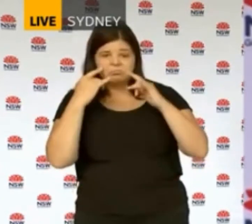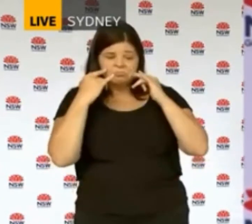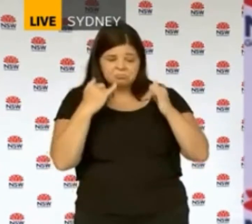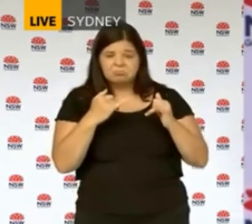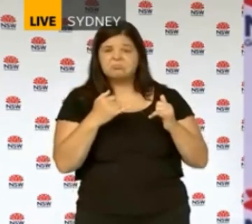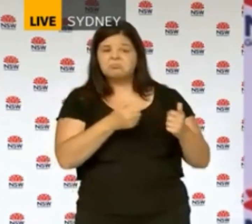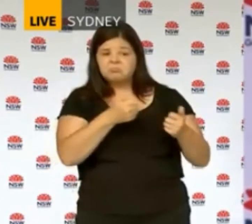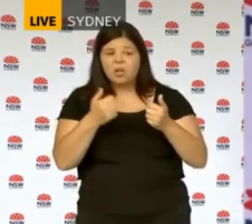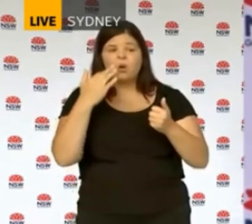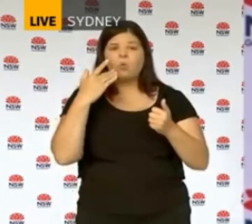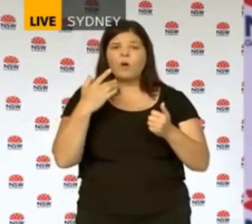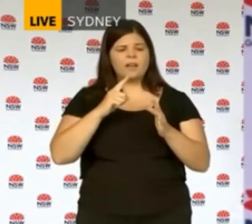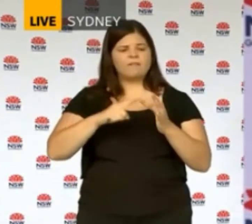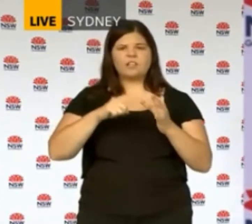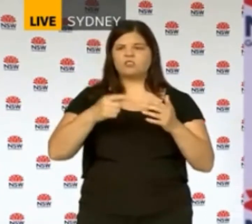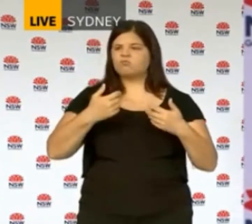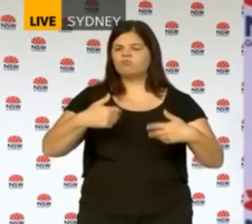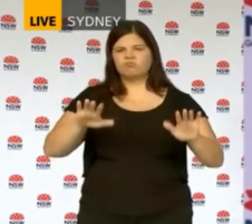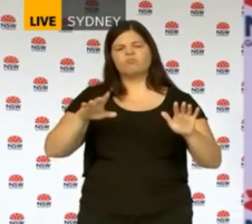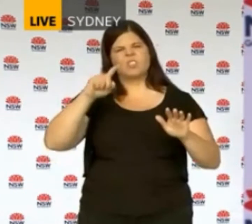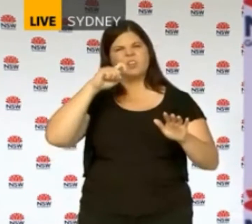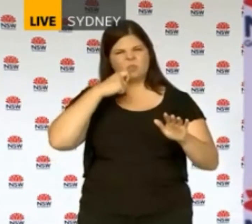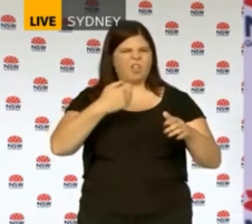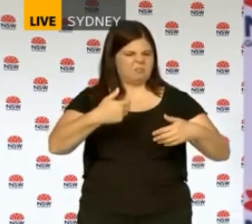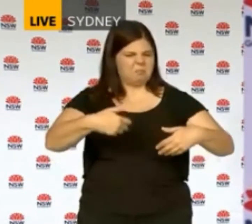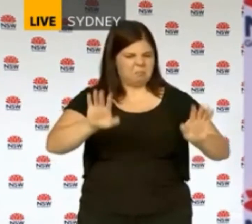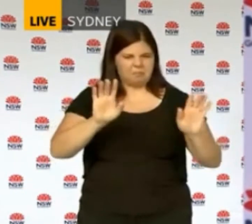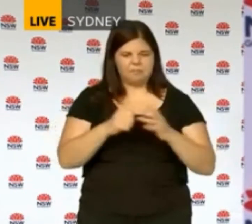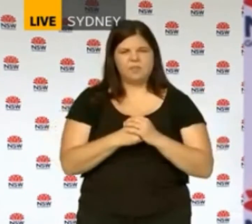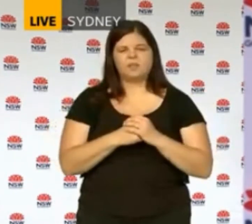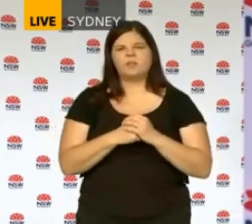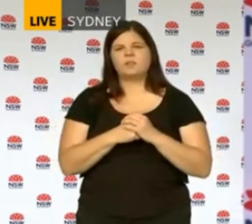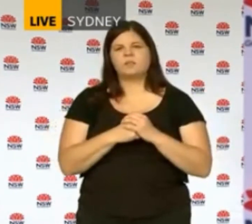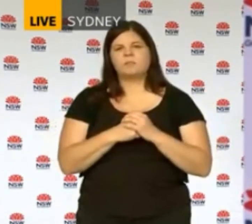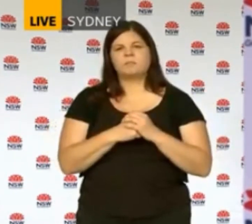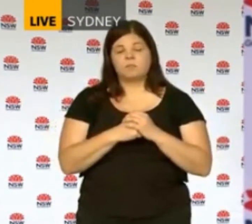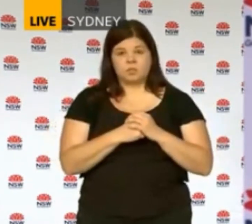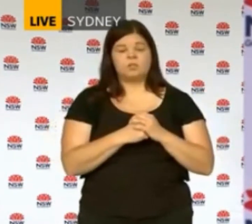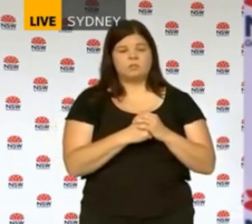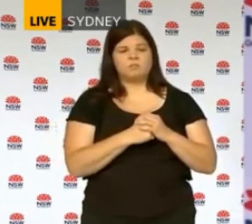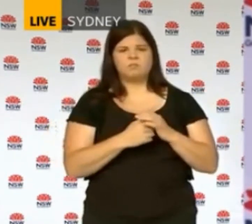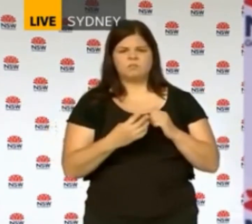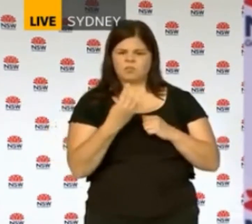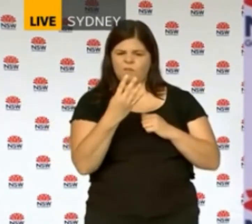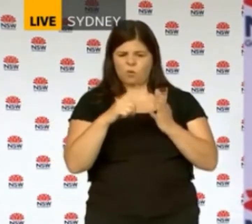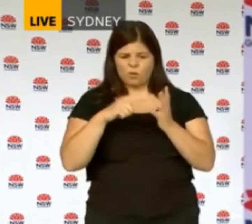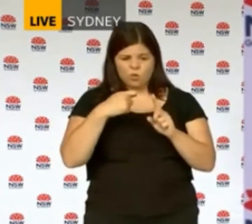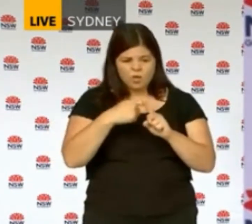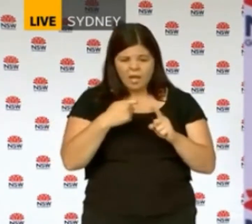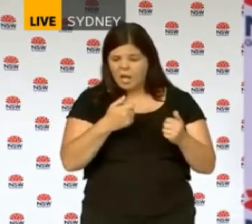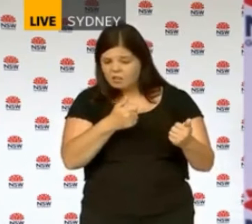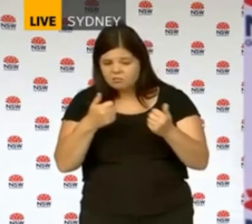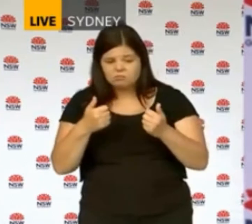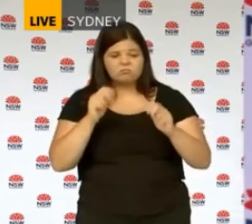as no longer infectious. And the remaining 4 cases with the UK strain were successfully managed in the SHA and discharged after being